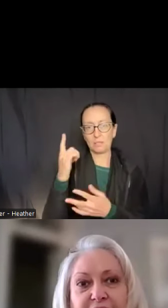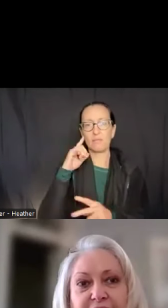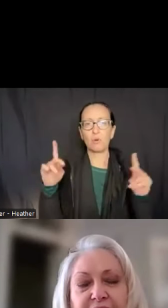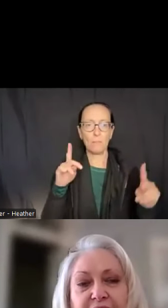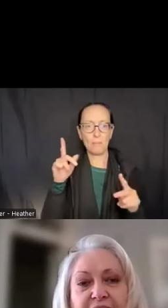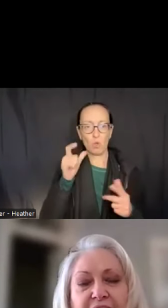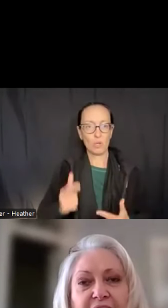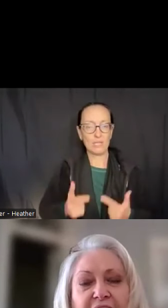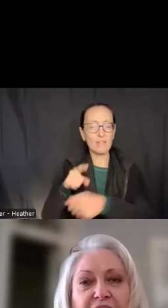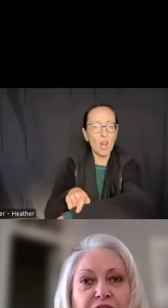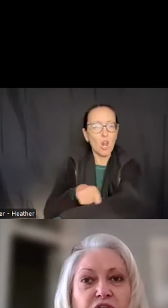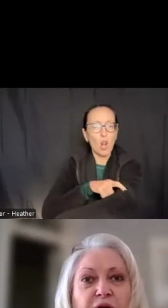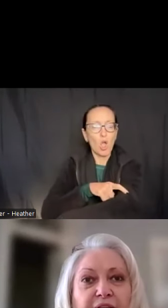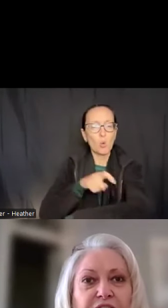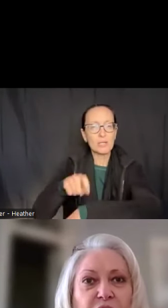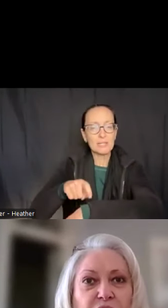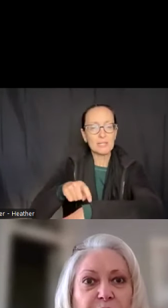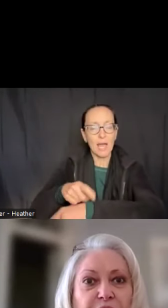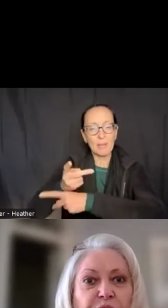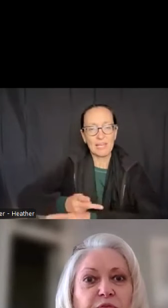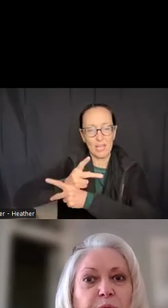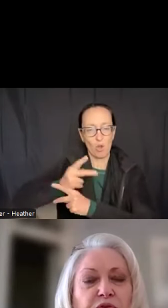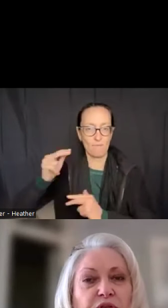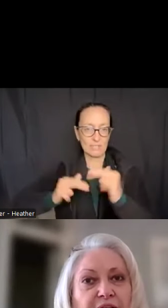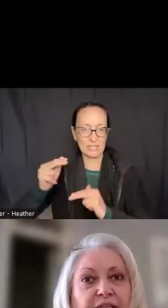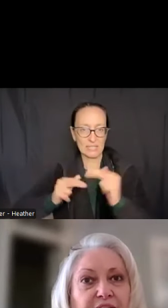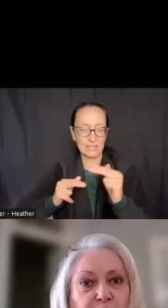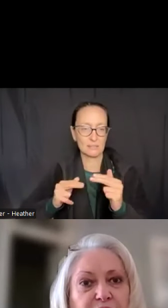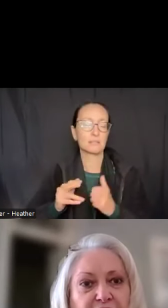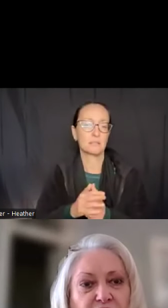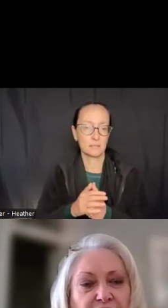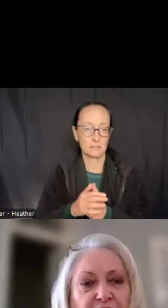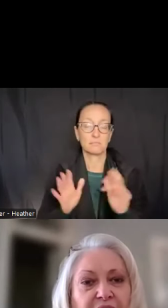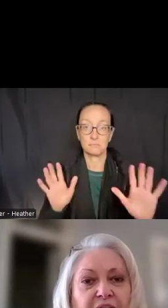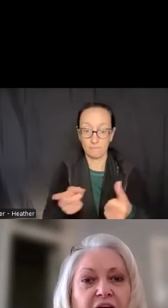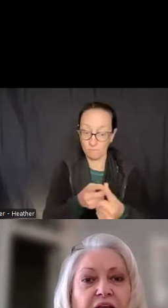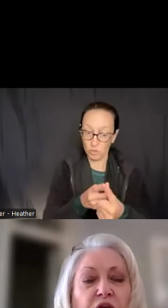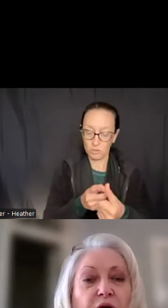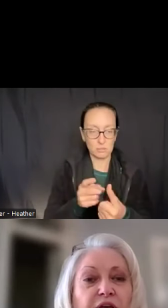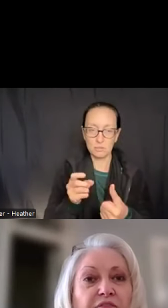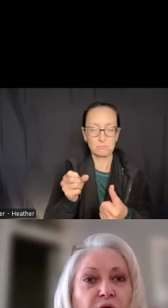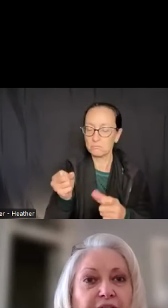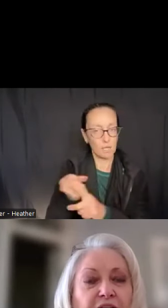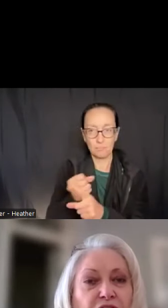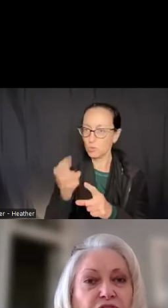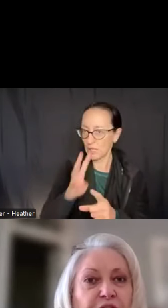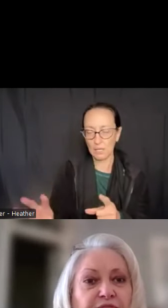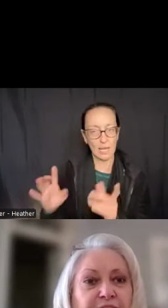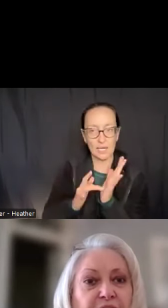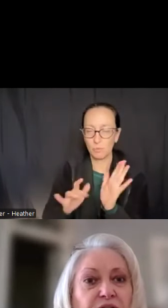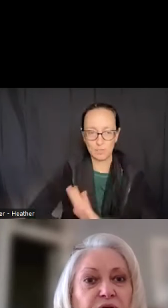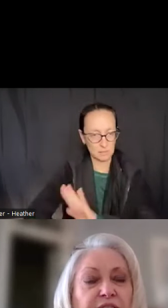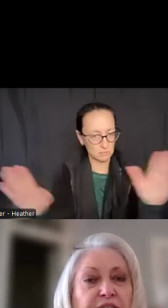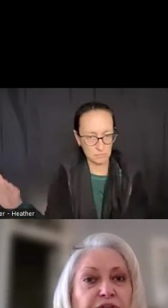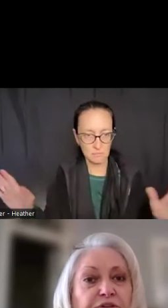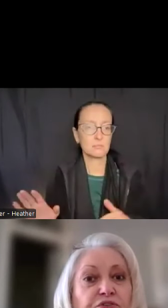care facilities. And the first right is, of course, to be free from abuse, neglect, and exploitation. You also have a right in a long-term care